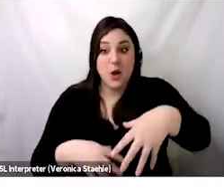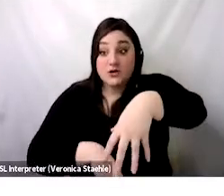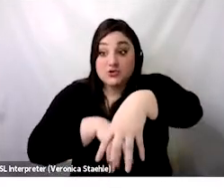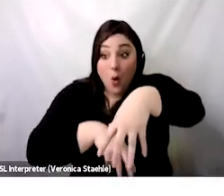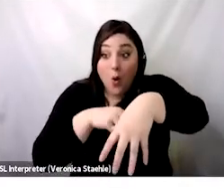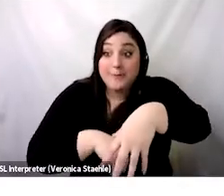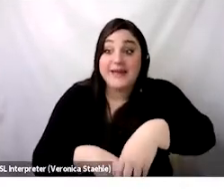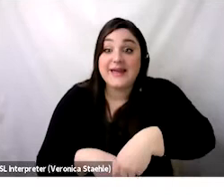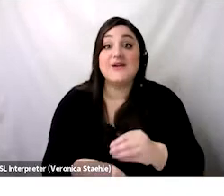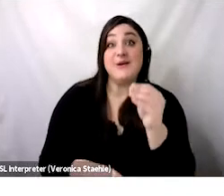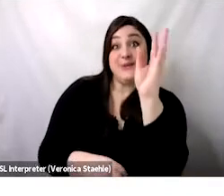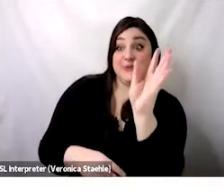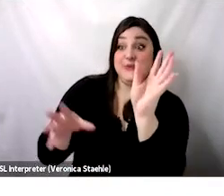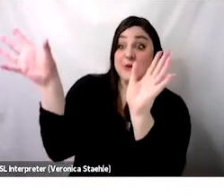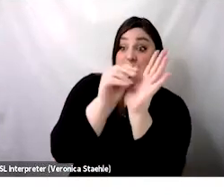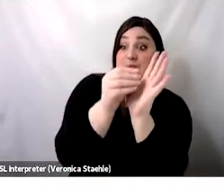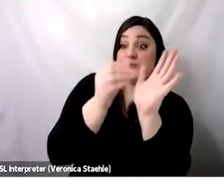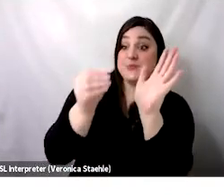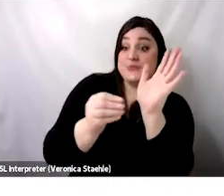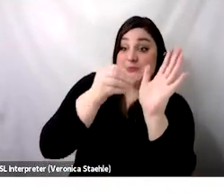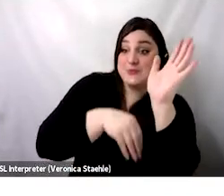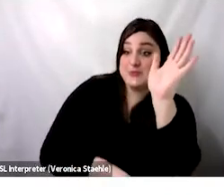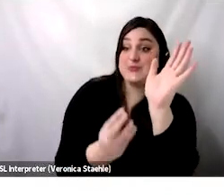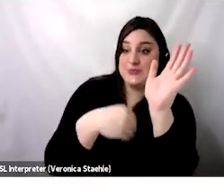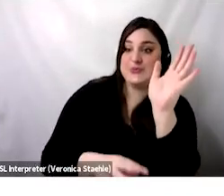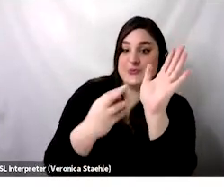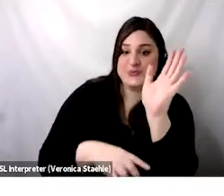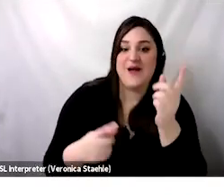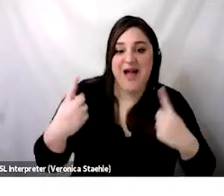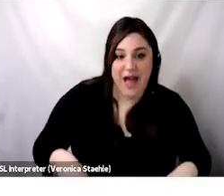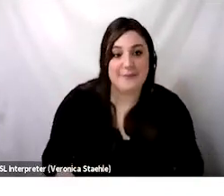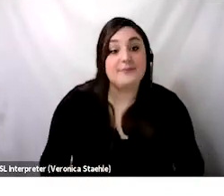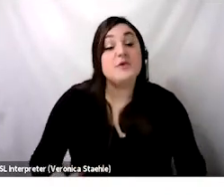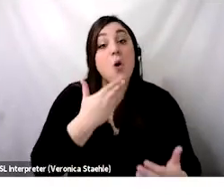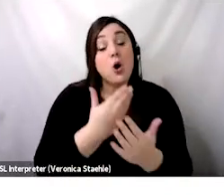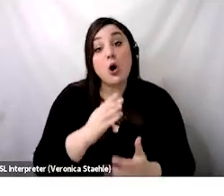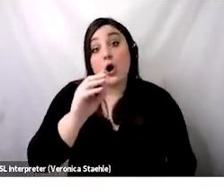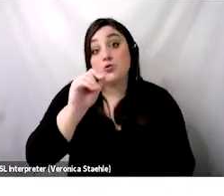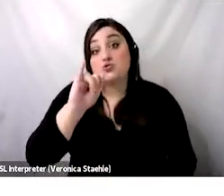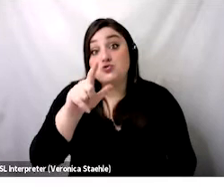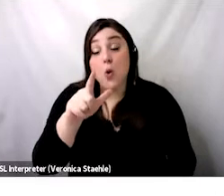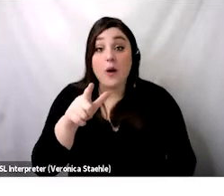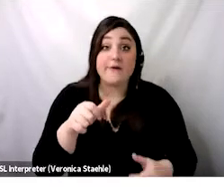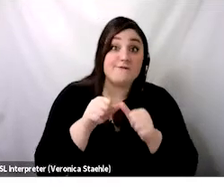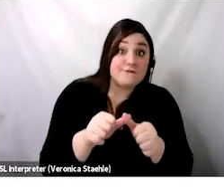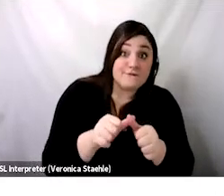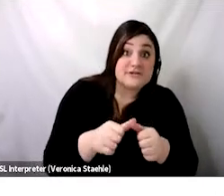Good soil fertility depends on water, air, nutrients,